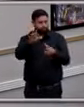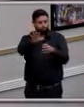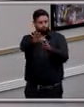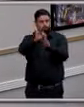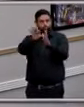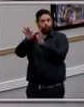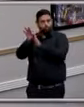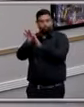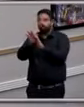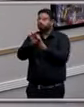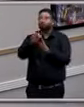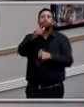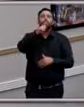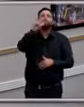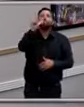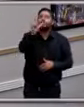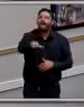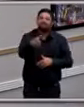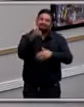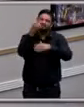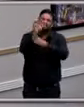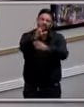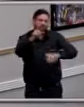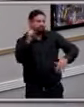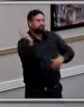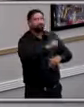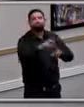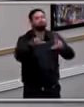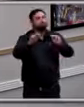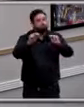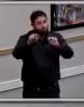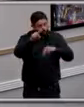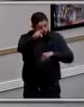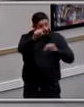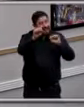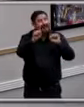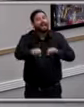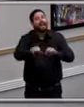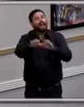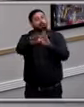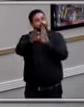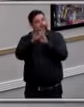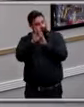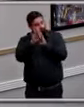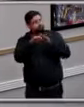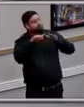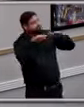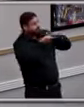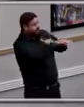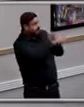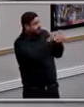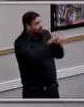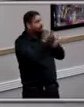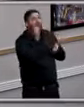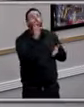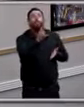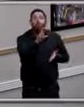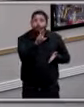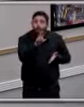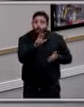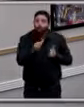not have to bring your child back, but you may choose face-to-face instruction, or you